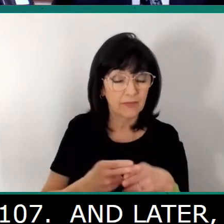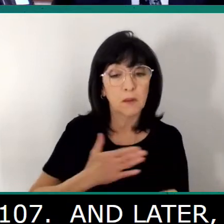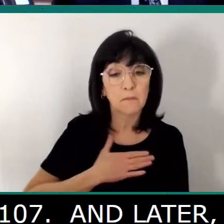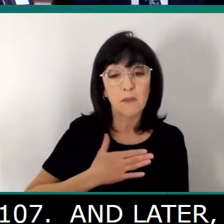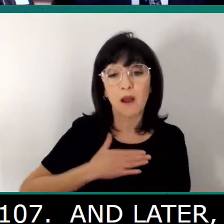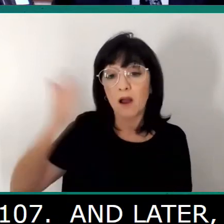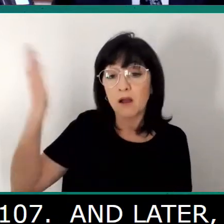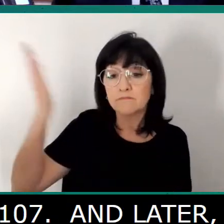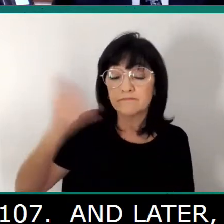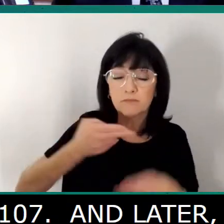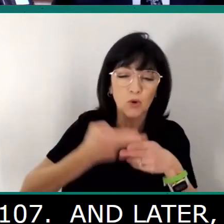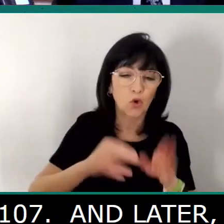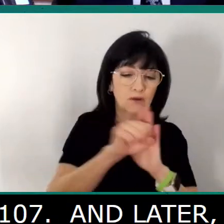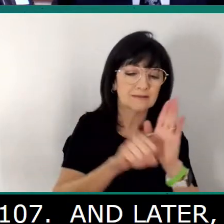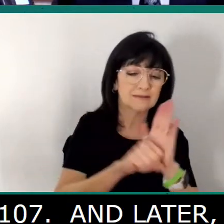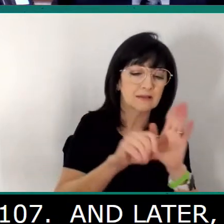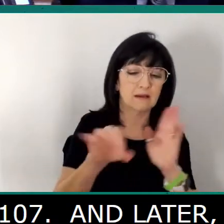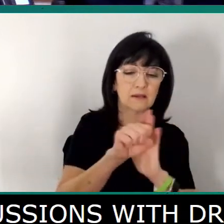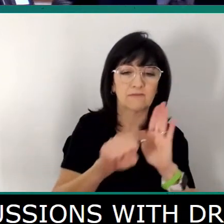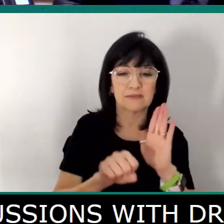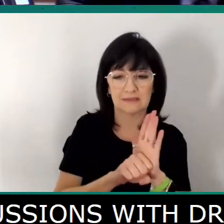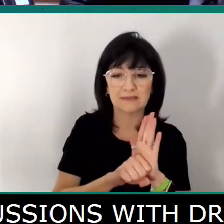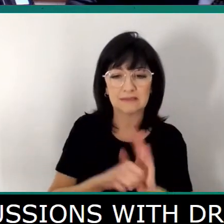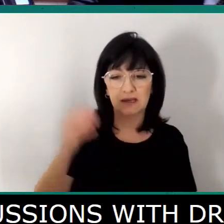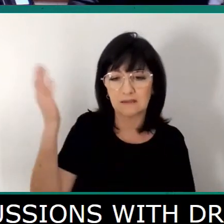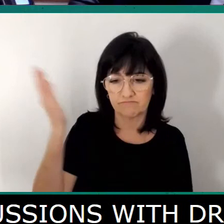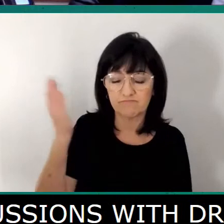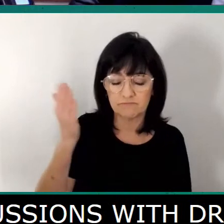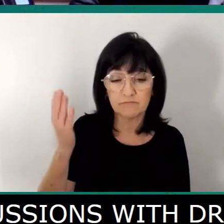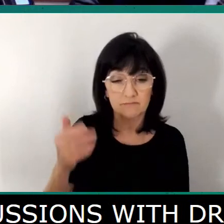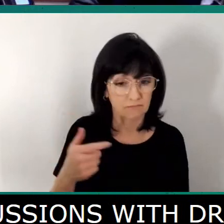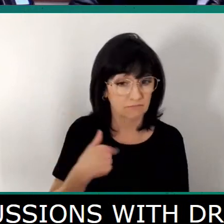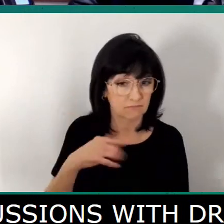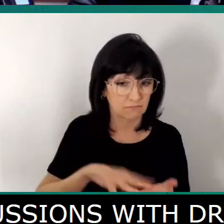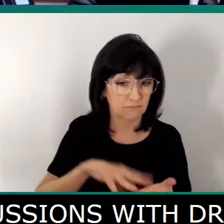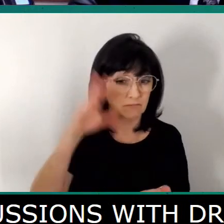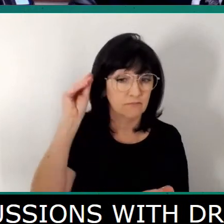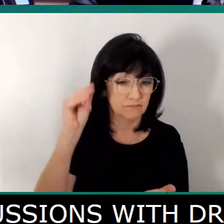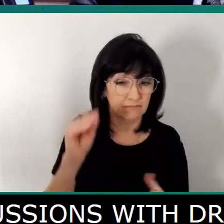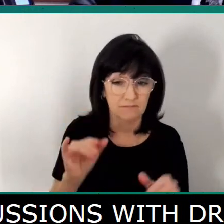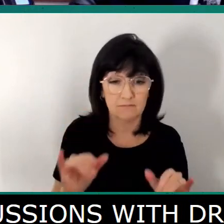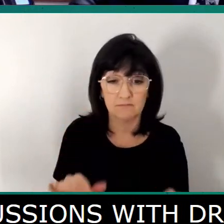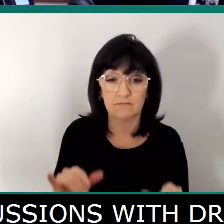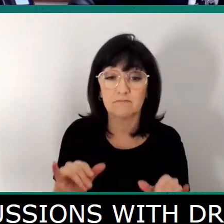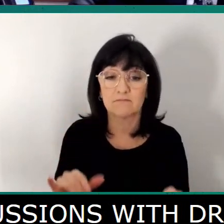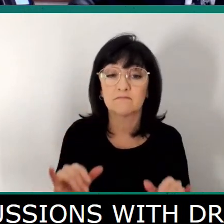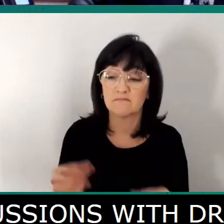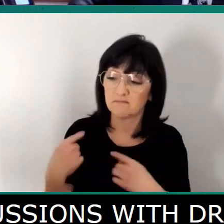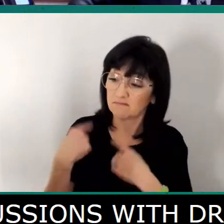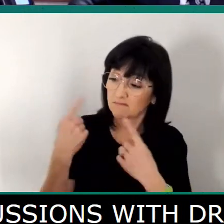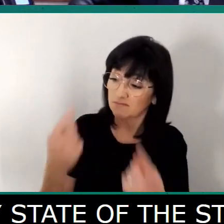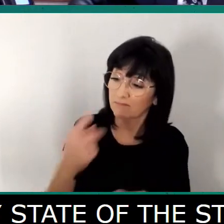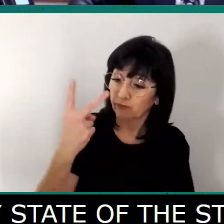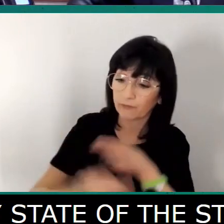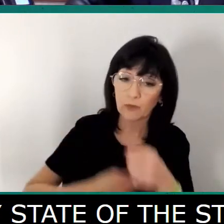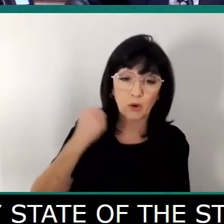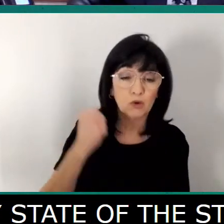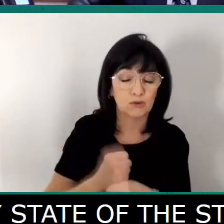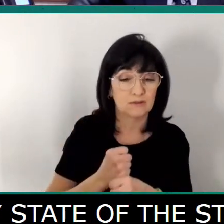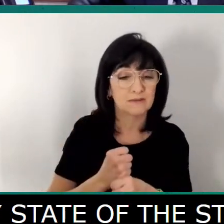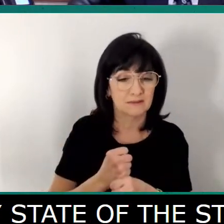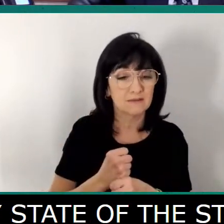I've learned in the past 2 years, that there's value in acknowledging and celebrating the complexity of our